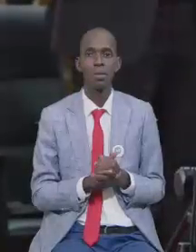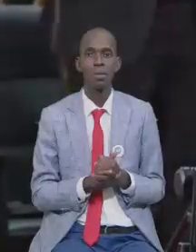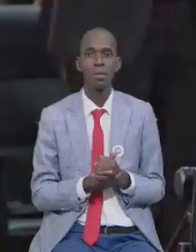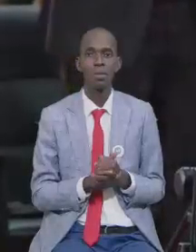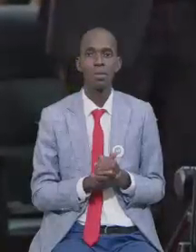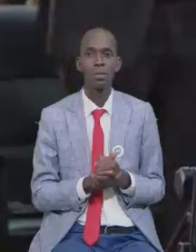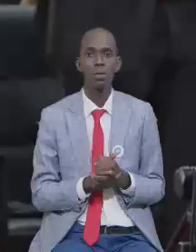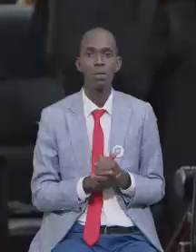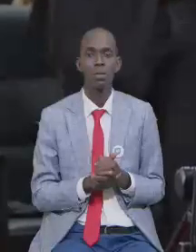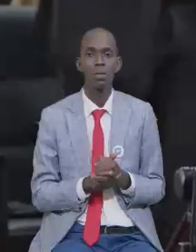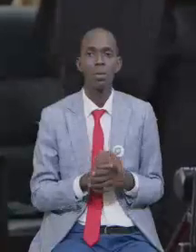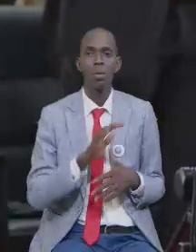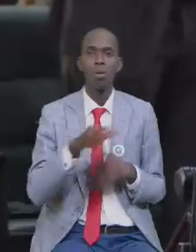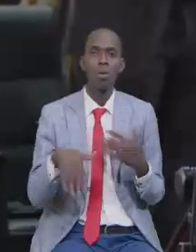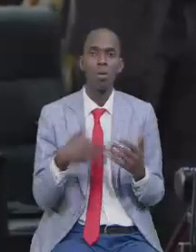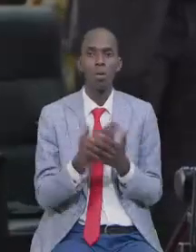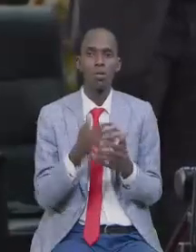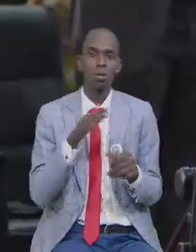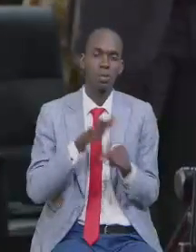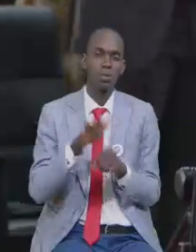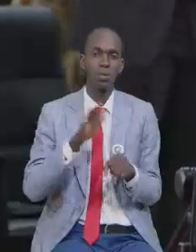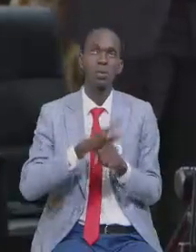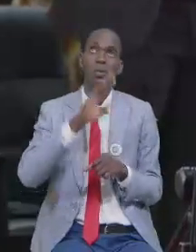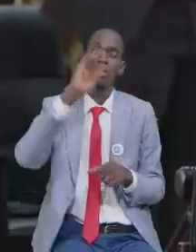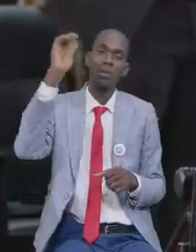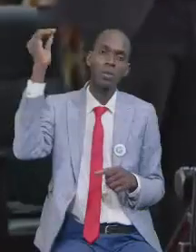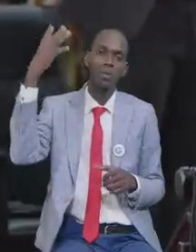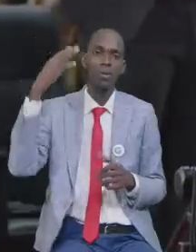All sufficient grace.